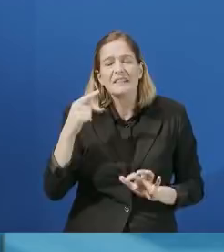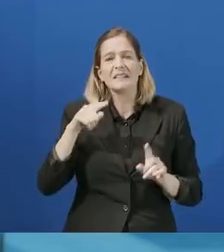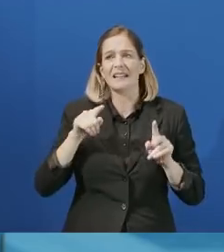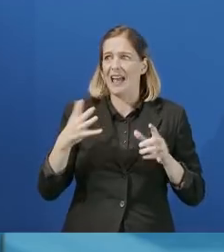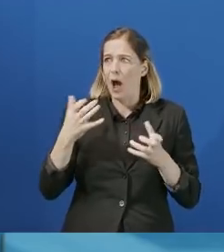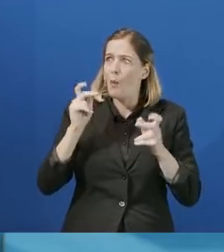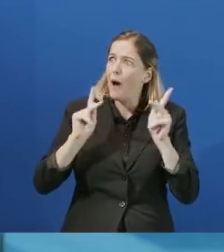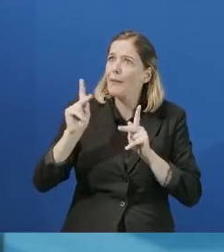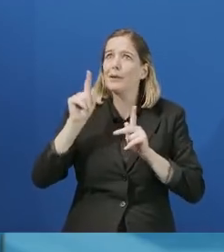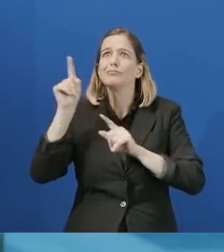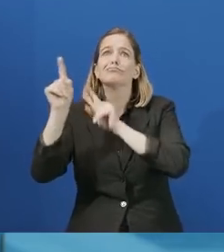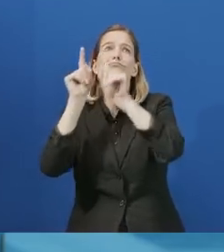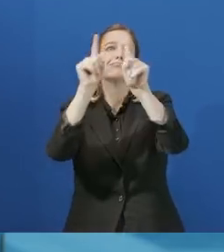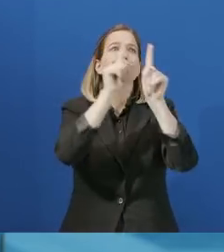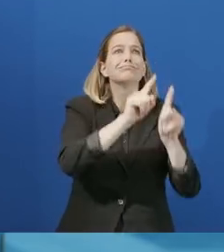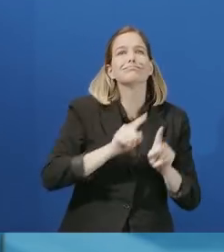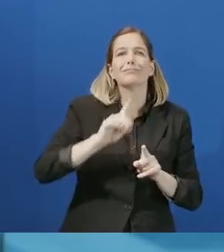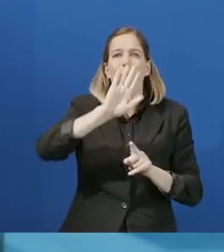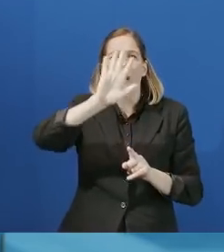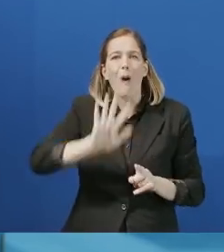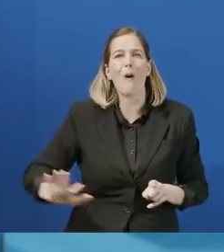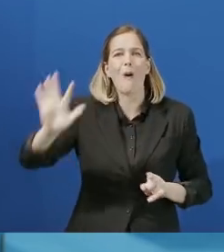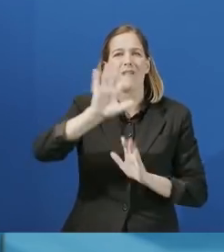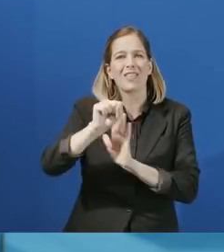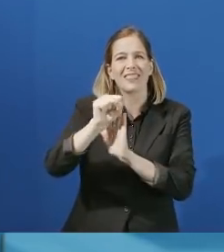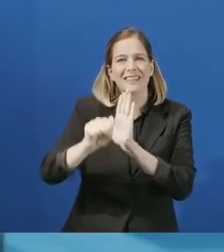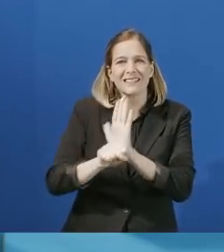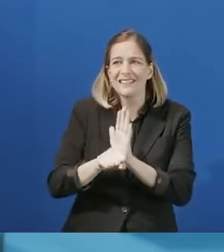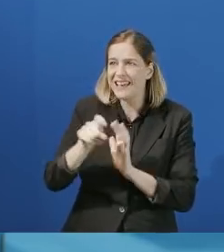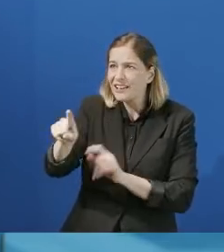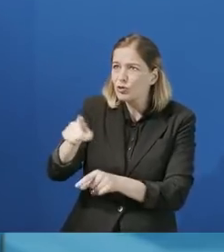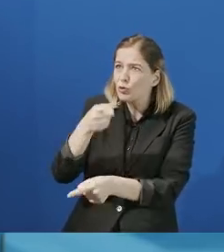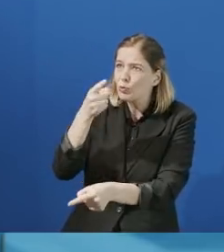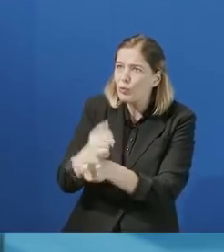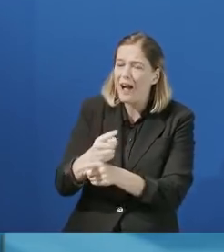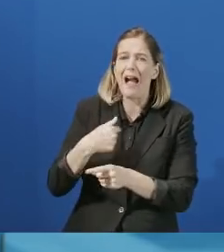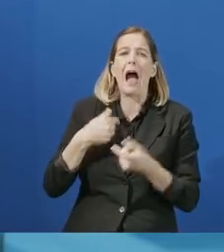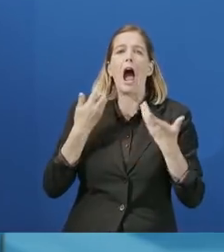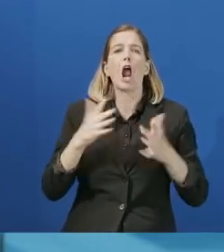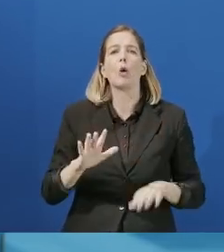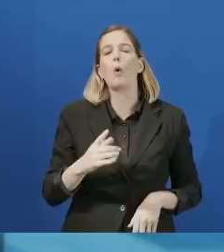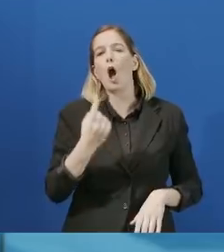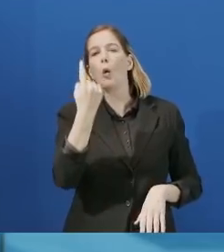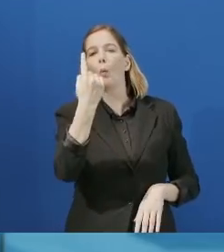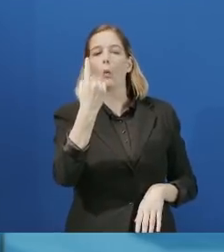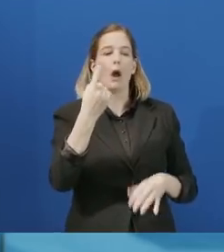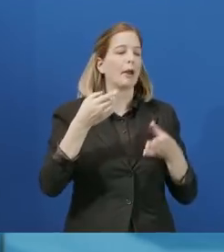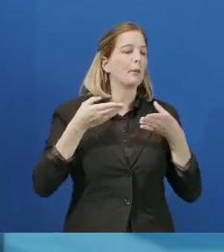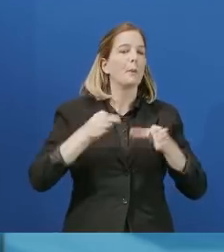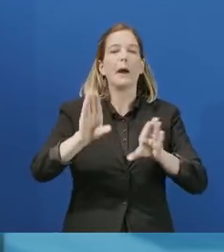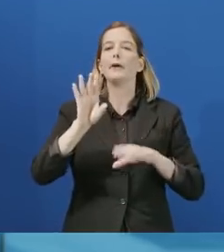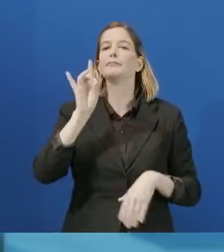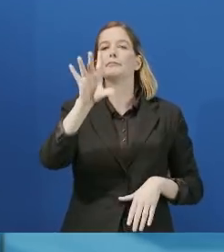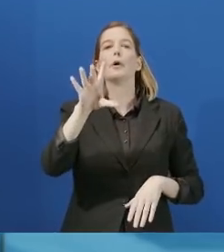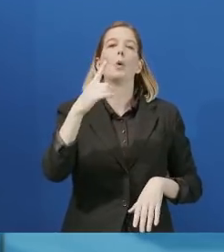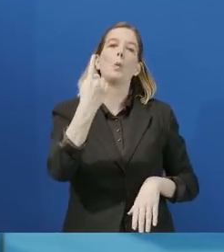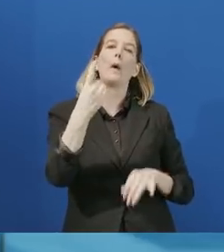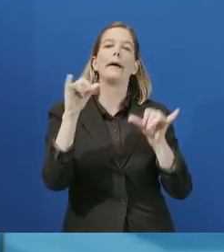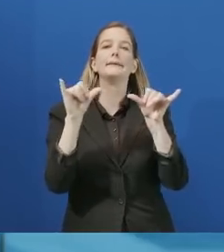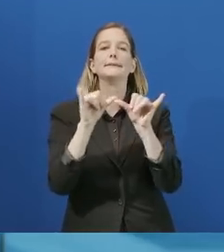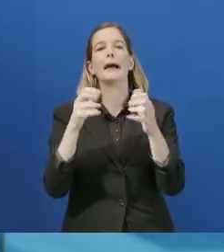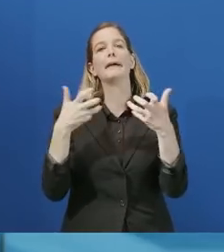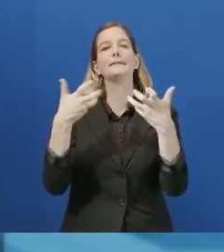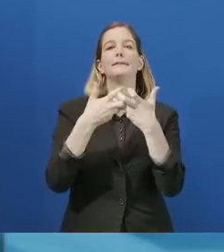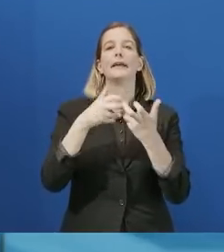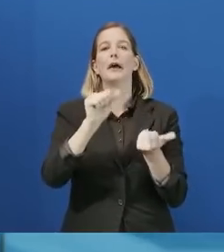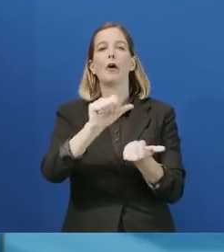want a one-size-fits-all. Of course, it would be more convenient for everyone if all guidance could